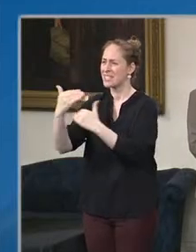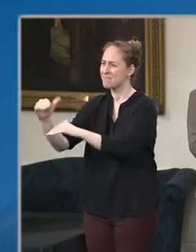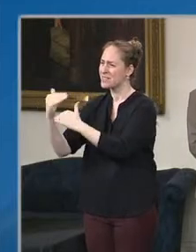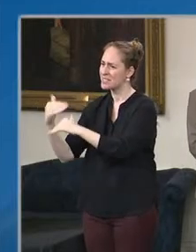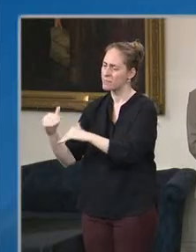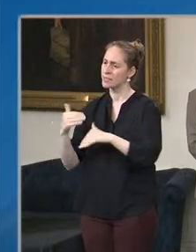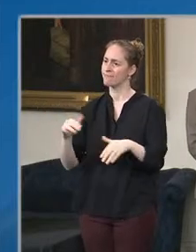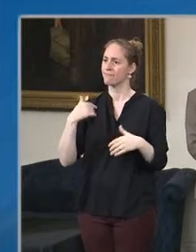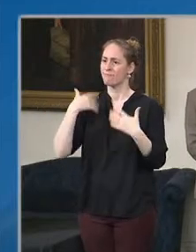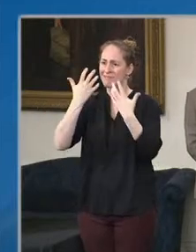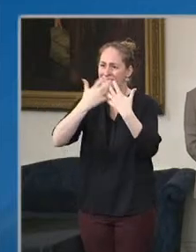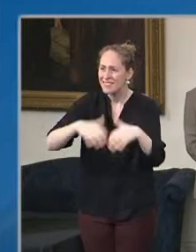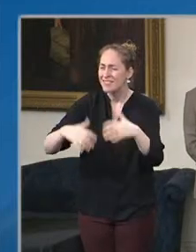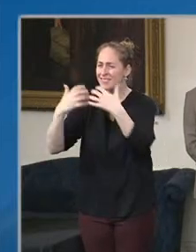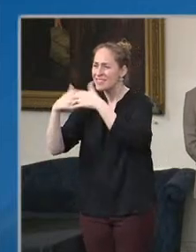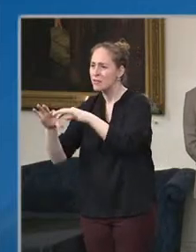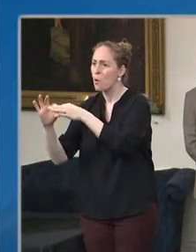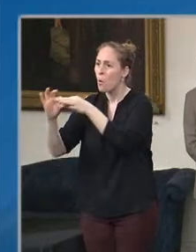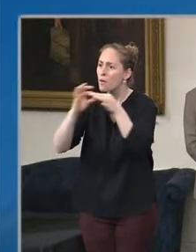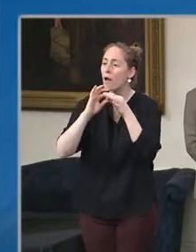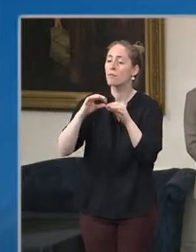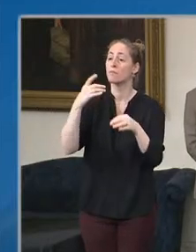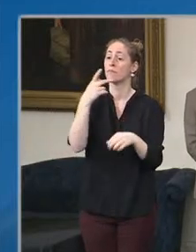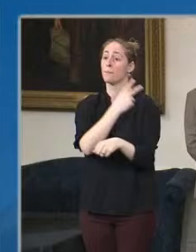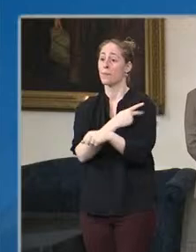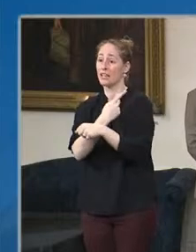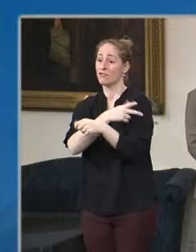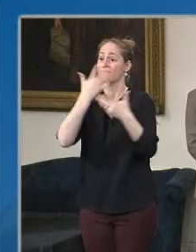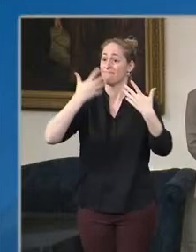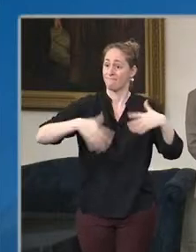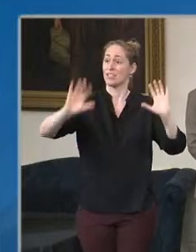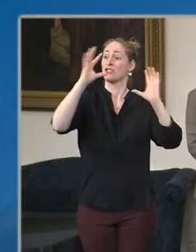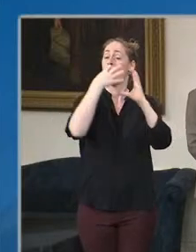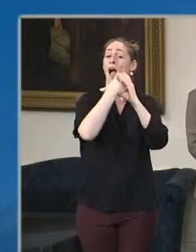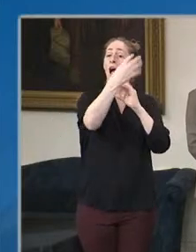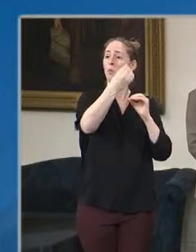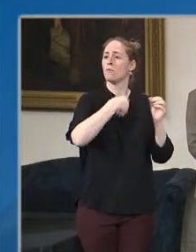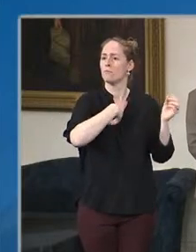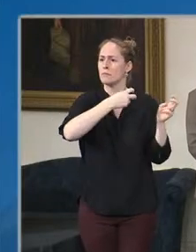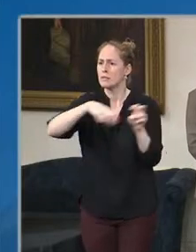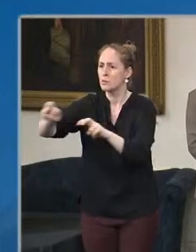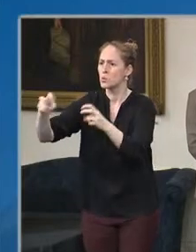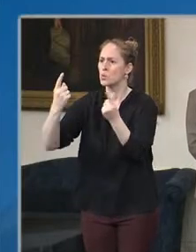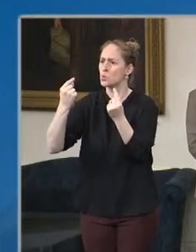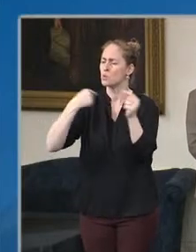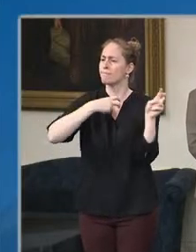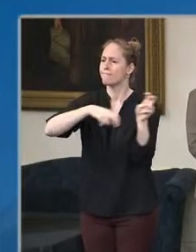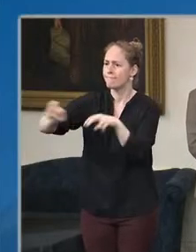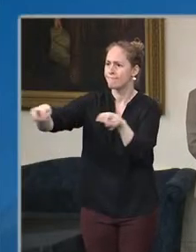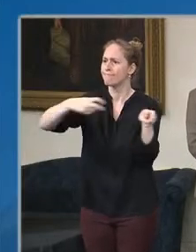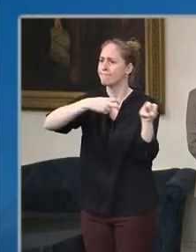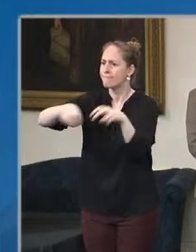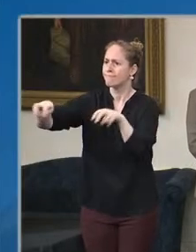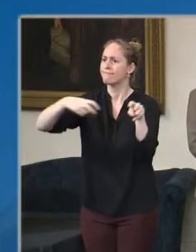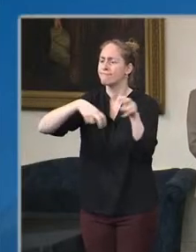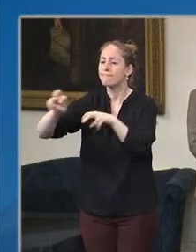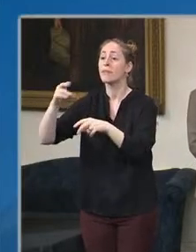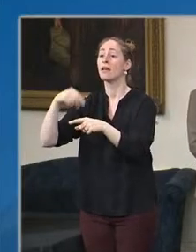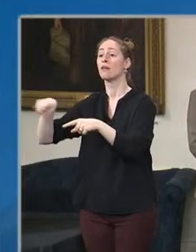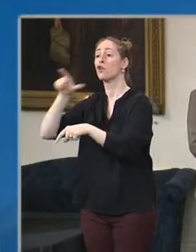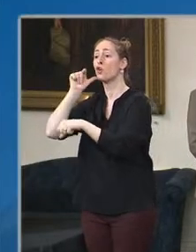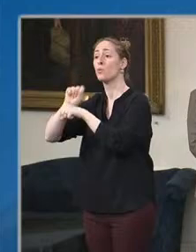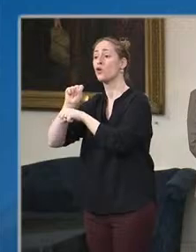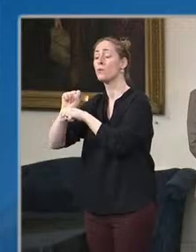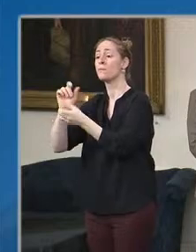between hospitals. We mobilized an unprecedented medical staffing surge. We restricted visitation